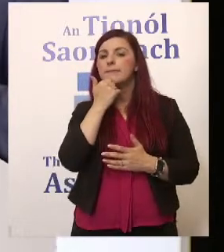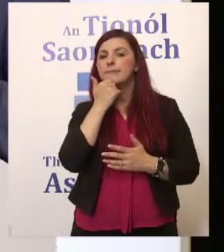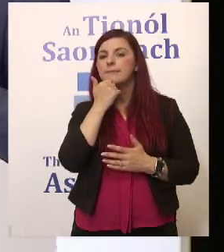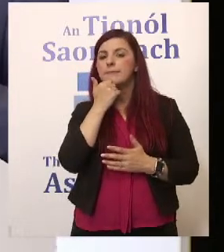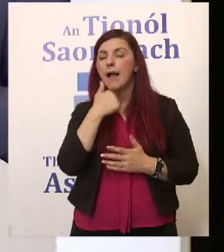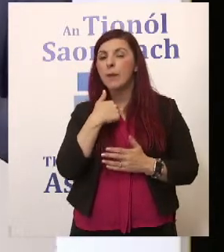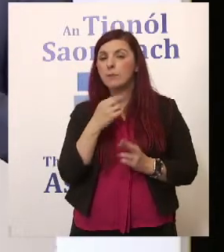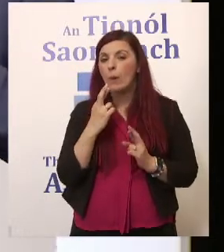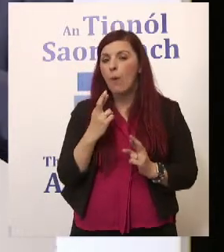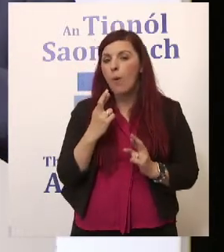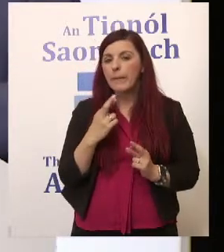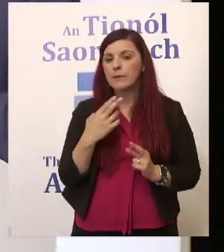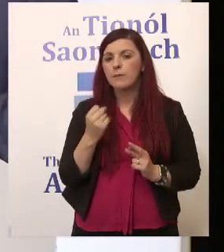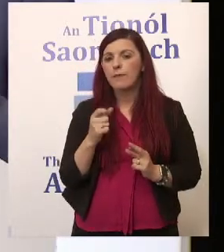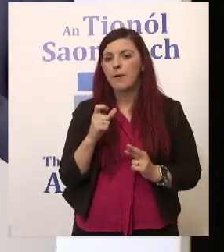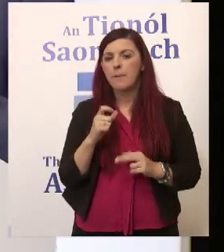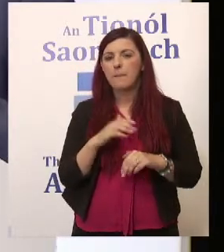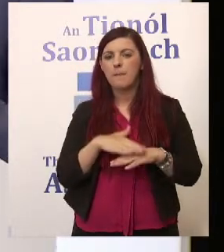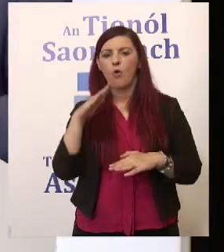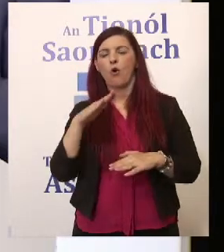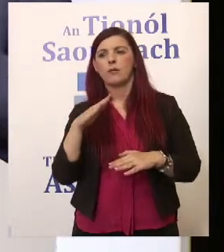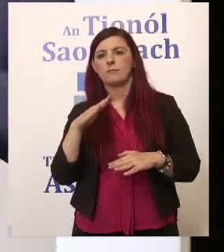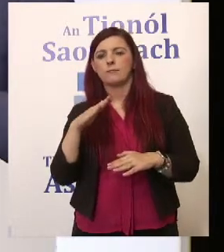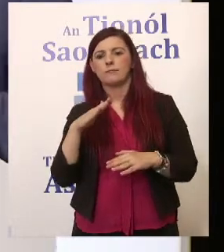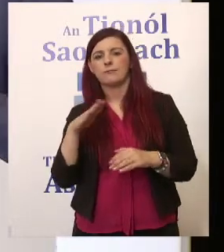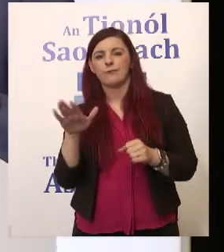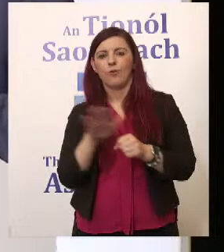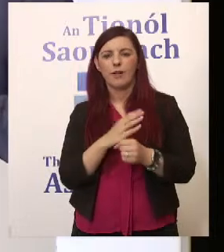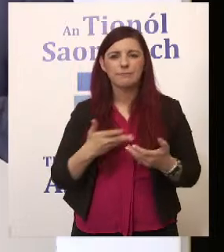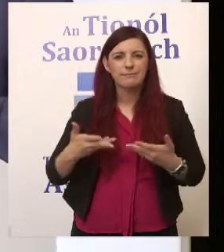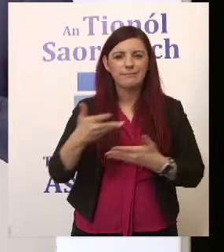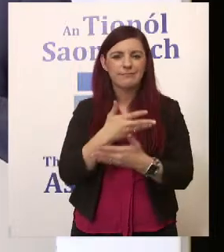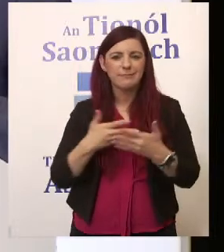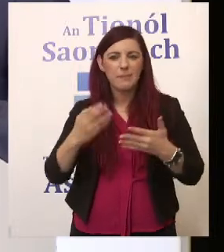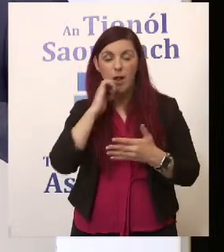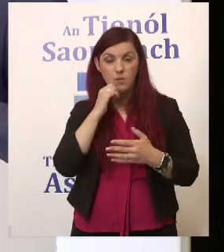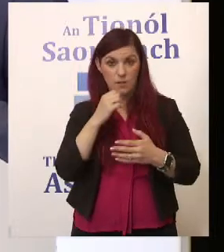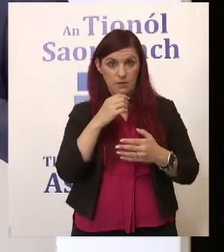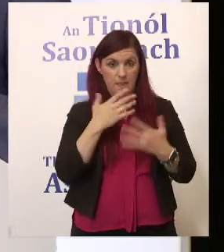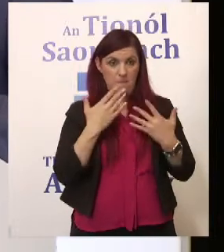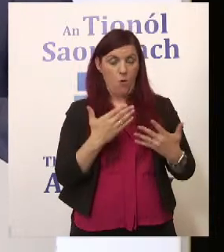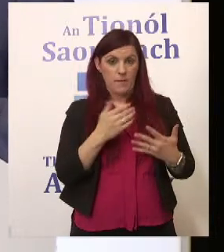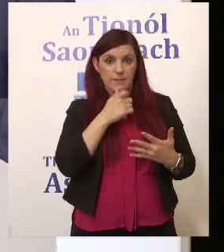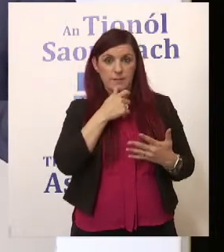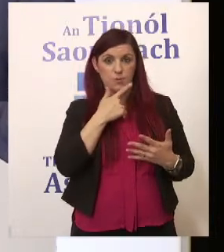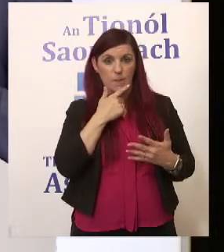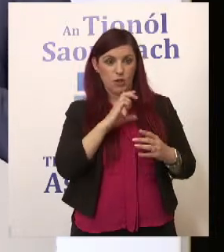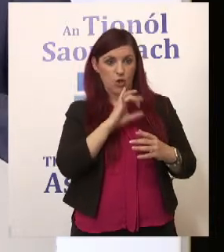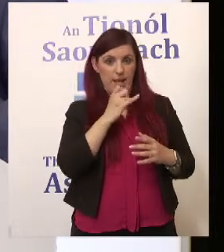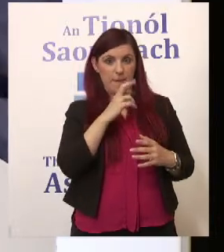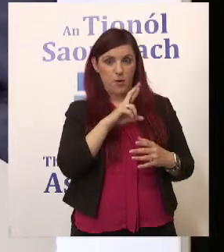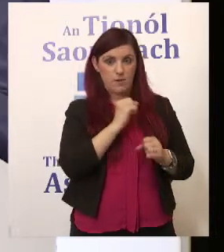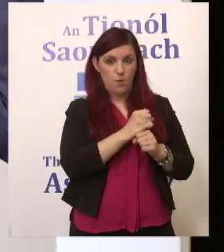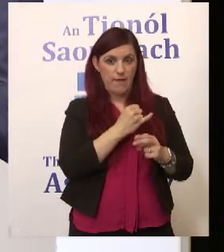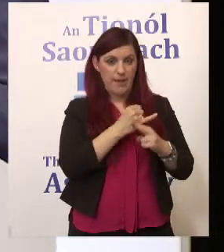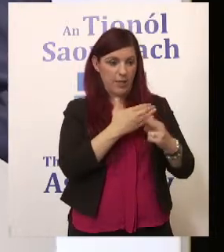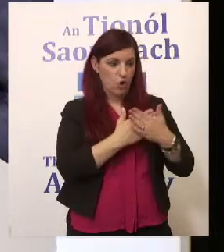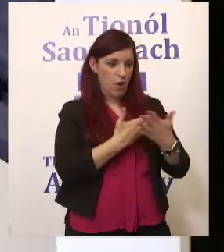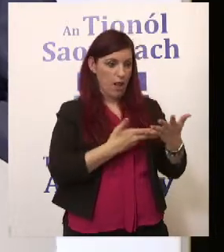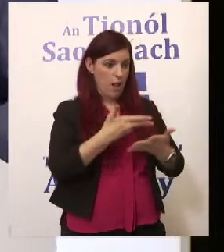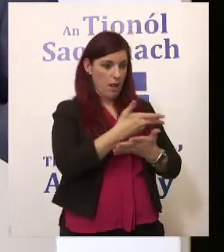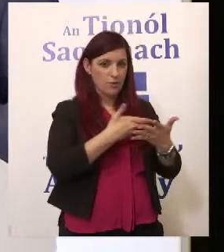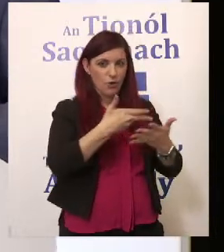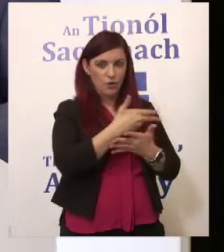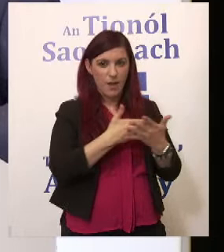was hoping to have a more fully formed discussion. We're still having a debate internally within Dublin Chamber about, you know, our final thoughts, and we will hopefully make